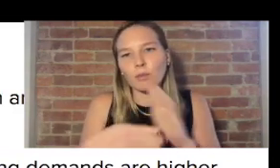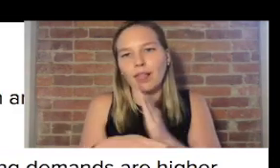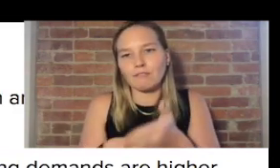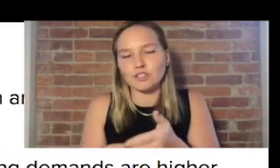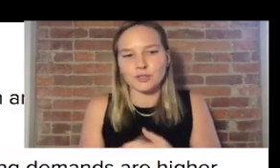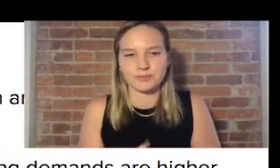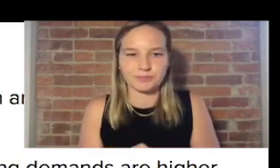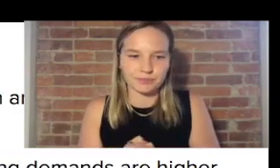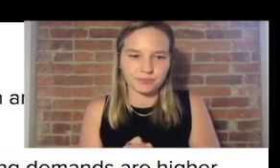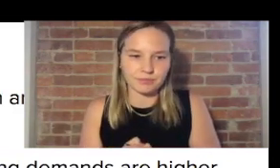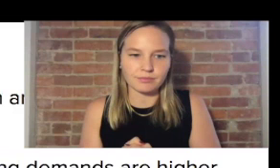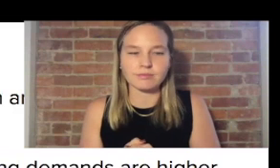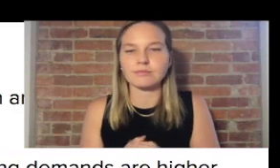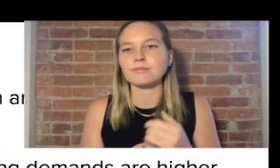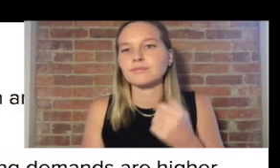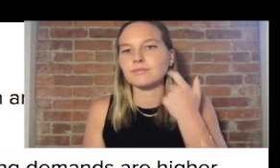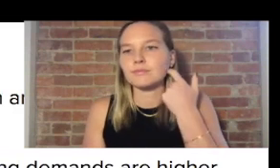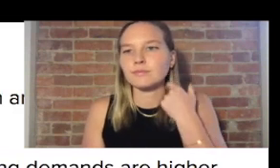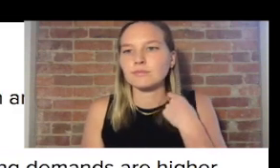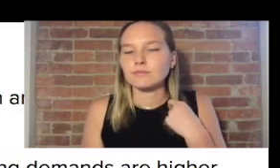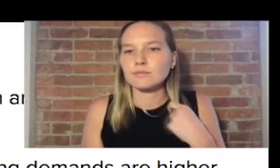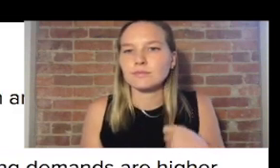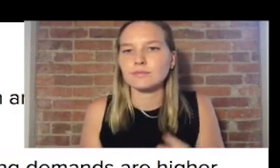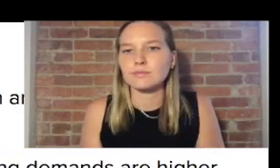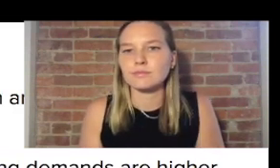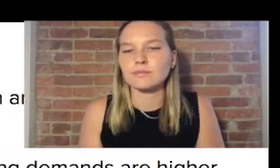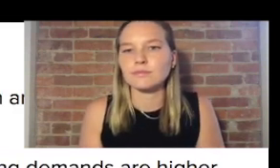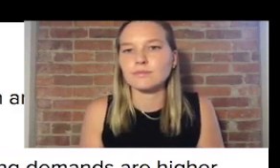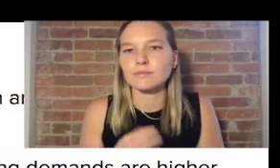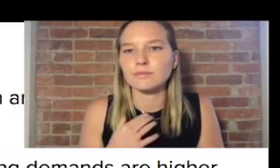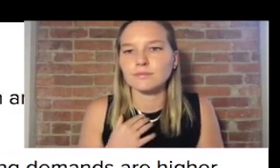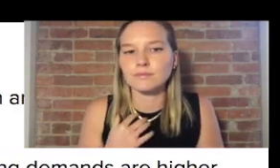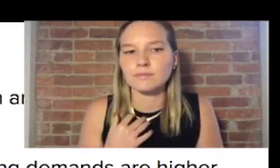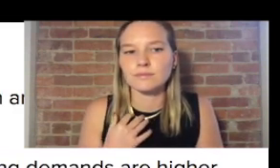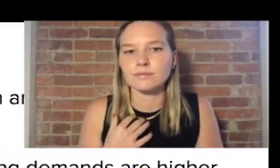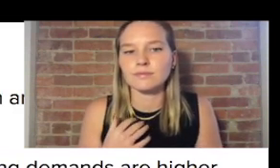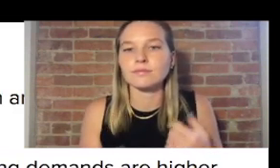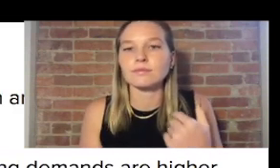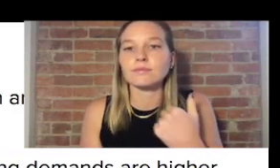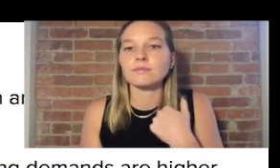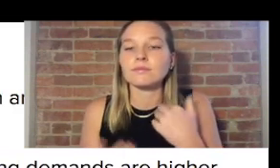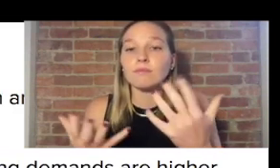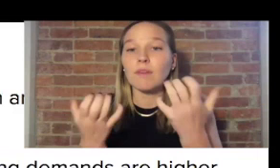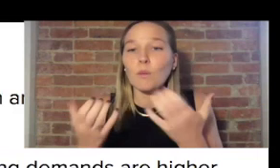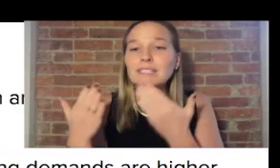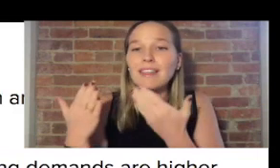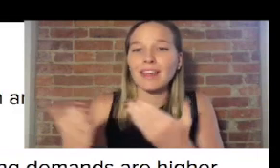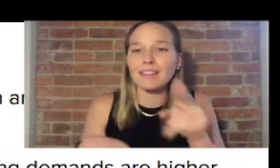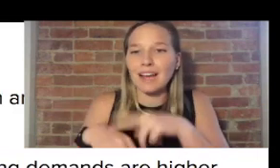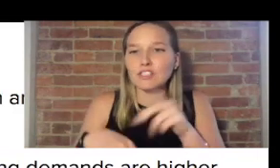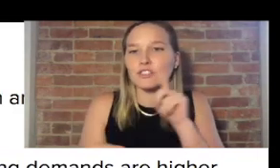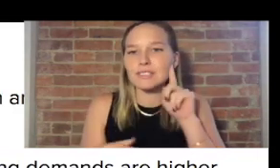may not be able to remember all of the content. So it's important to have a transcript available after the student watches the video.